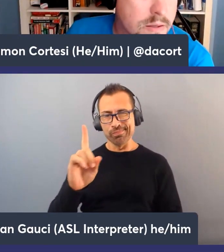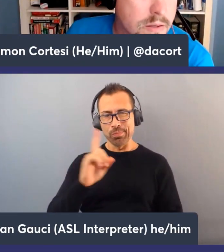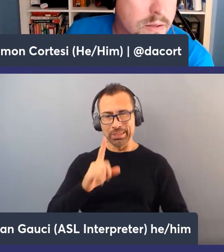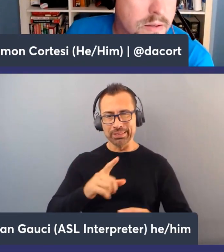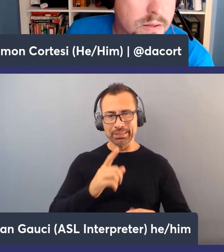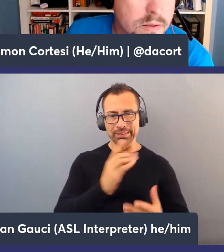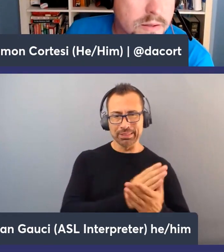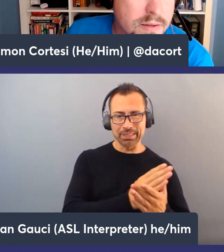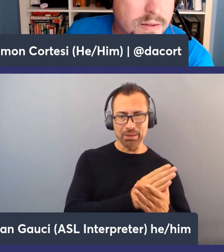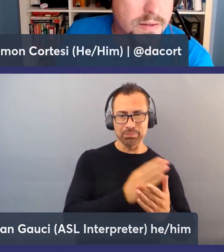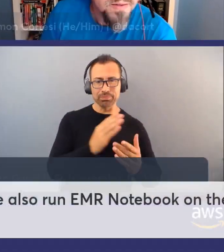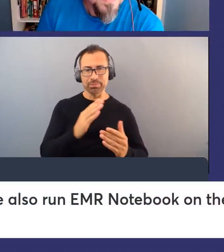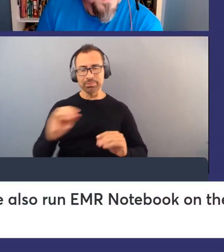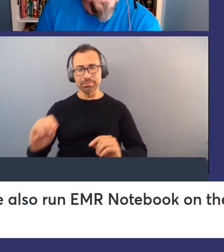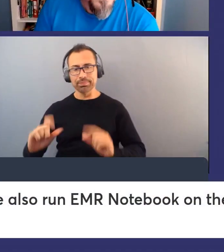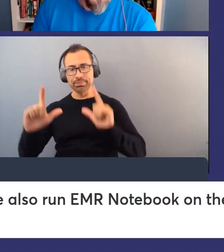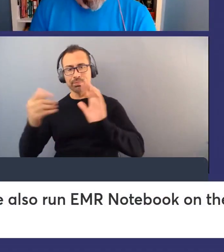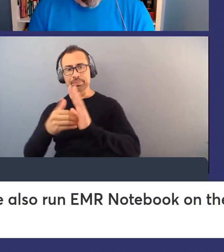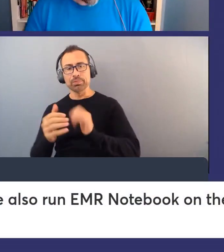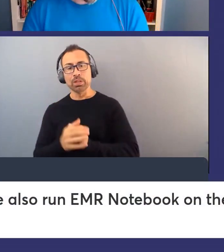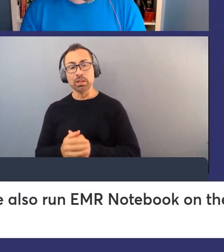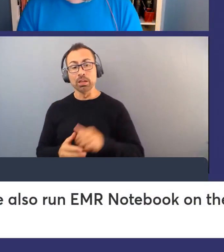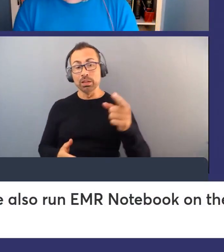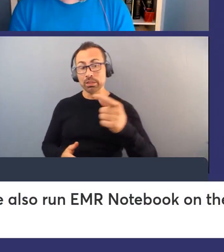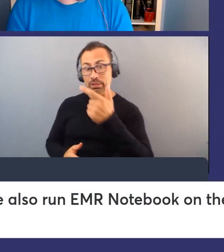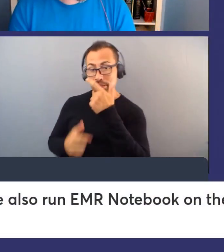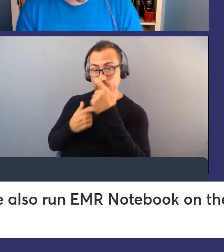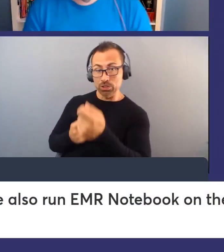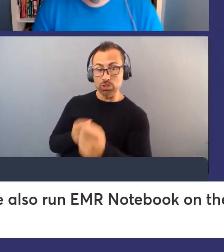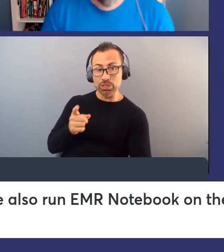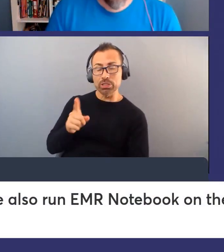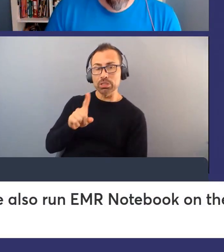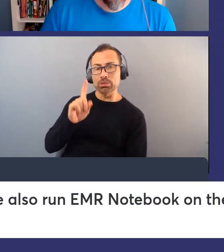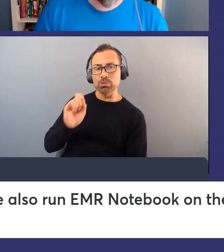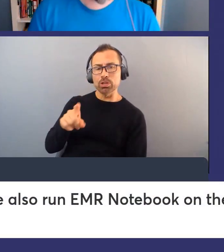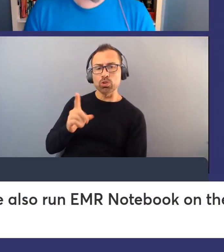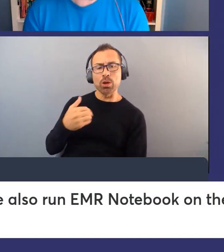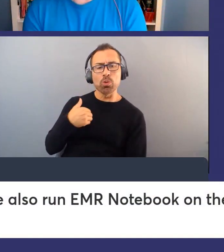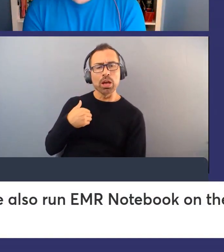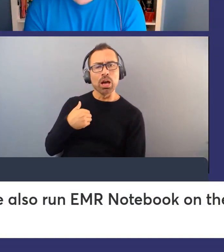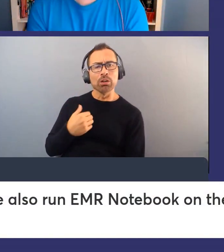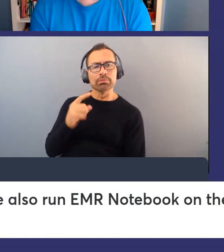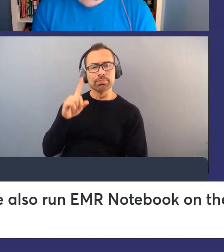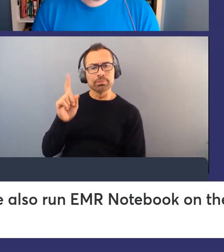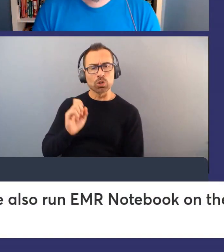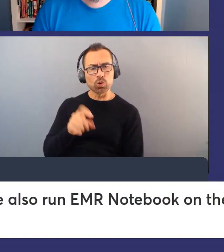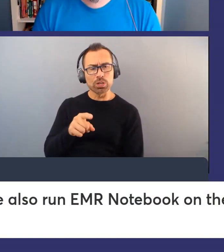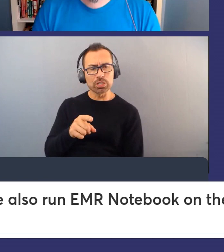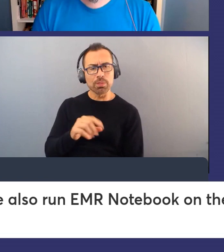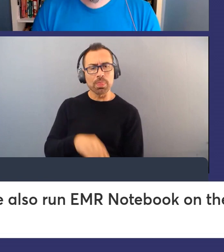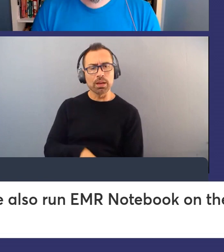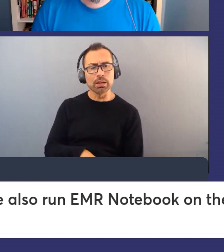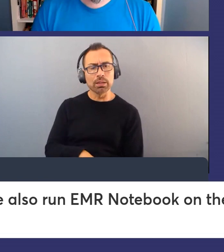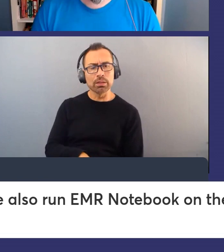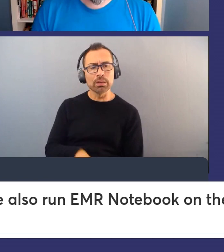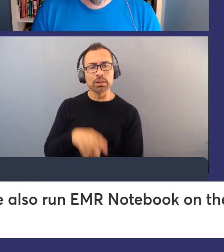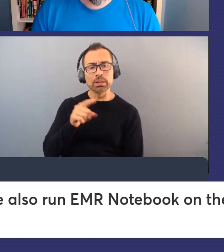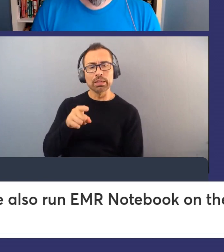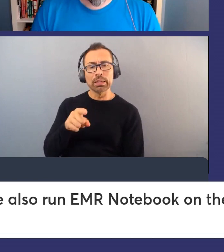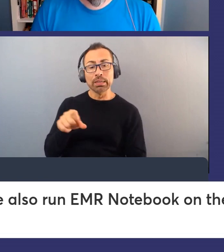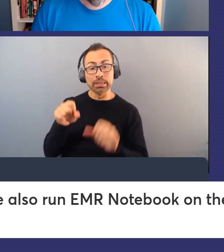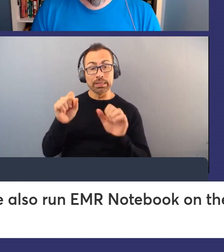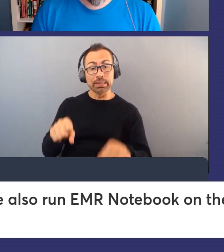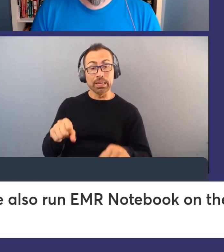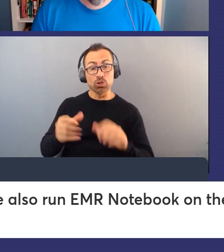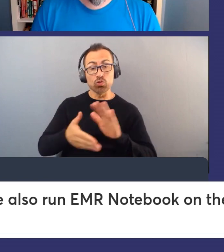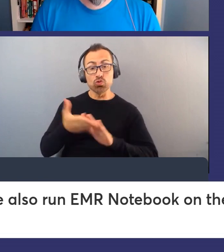Oh, that's interesting. While you're doing that, we got a question from one of our attendees. So, can you run EMR